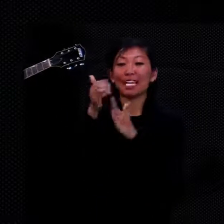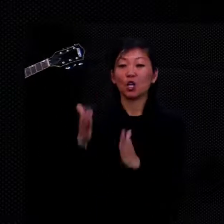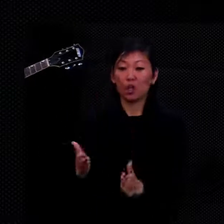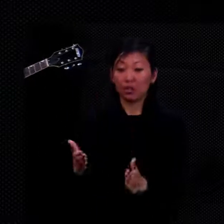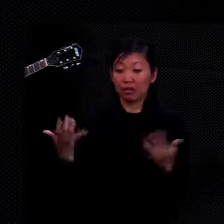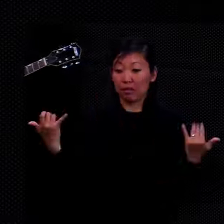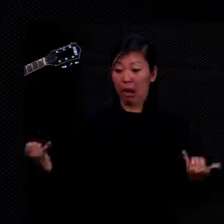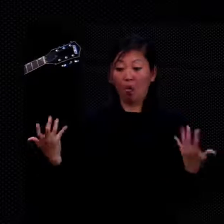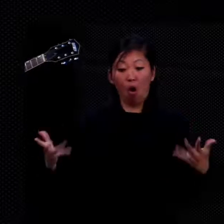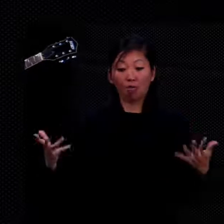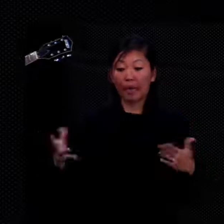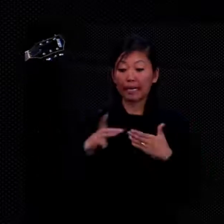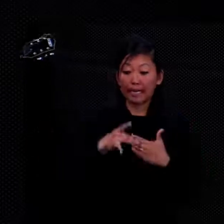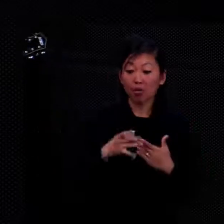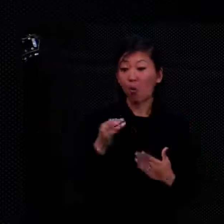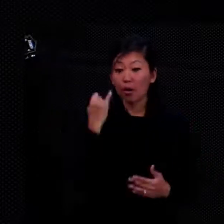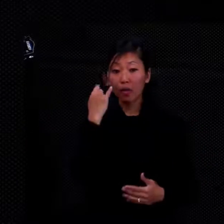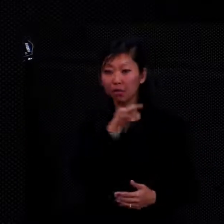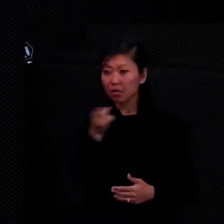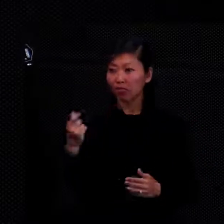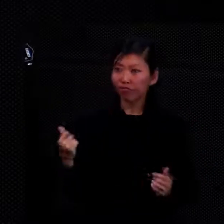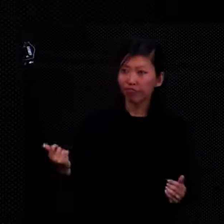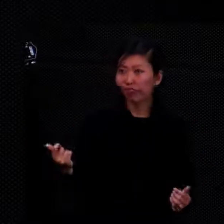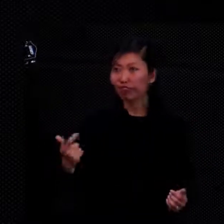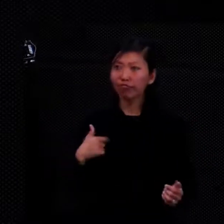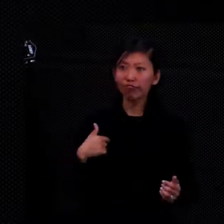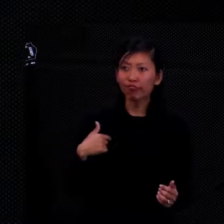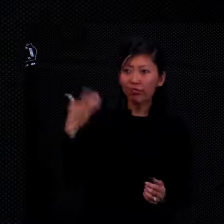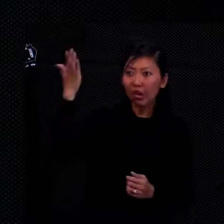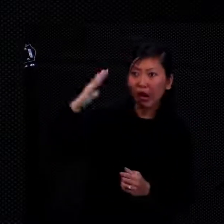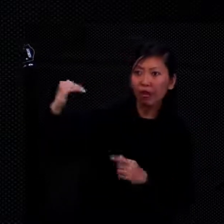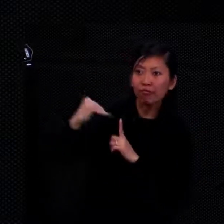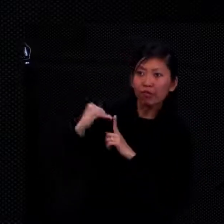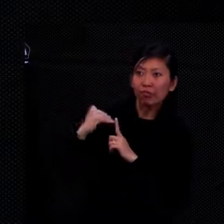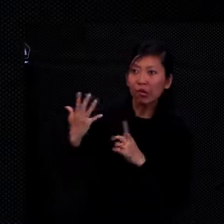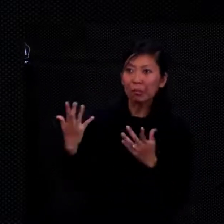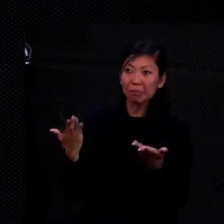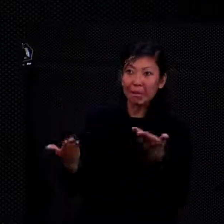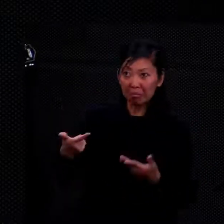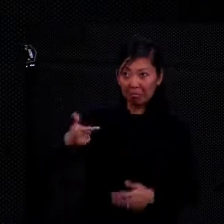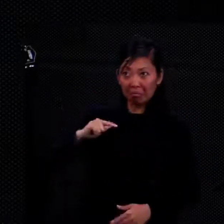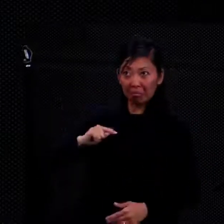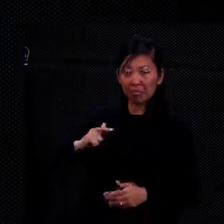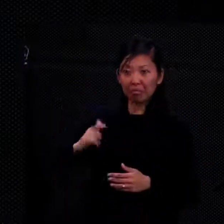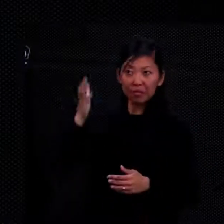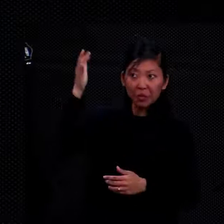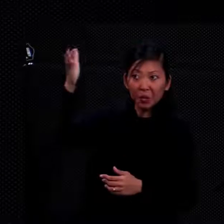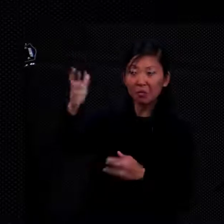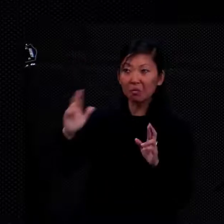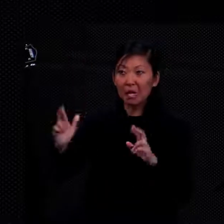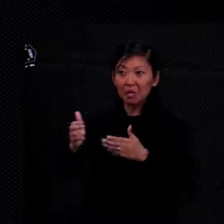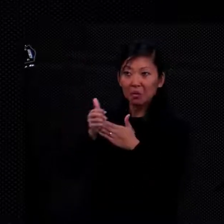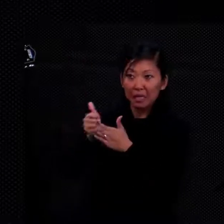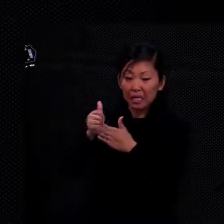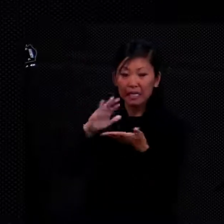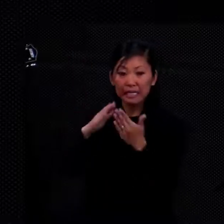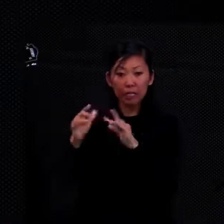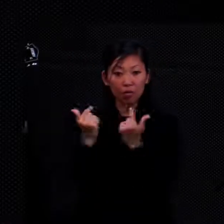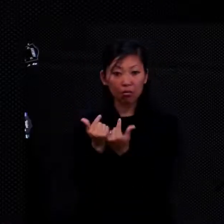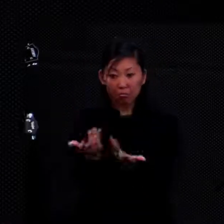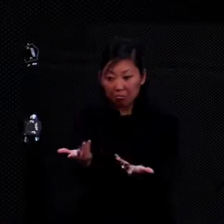currently leading a city group, or if you are out there and God has put it on your heart of maybe in the future I want to lead a city